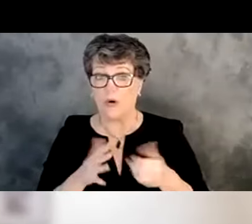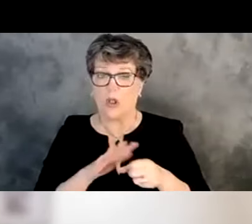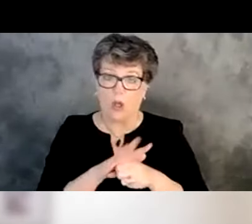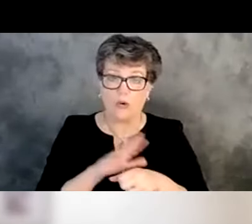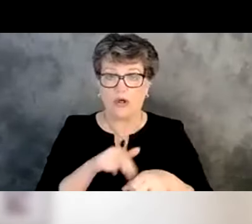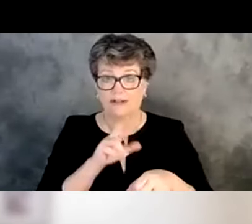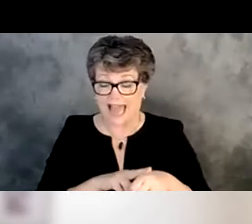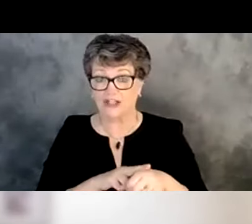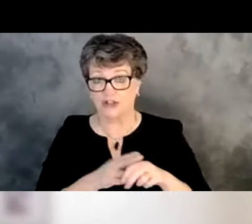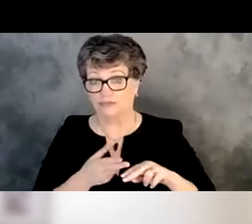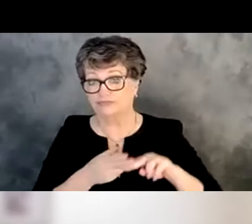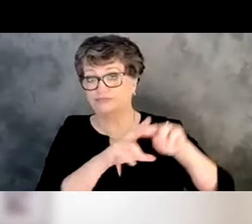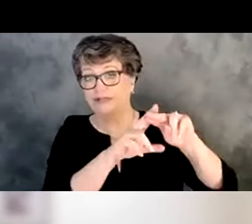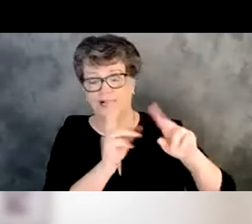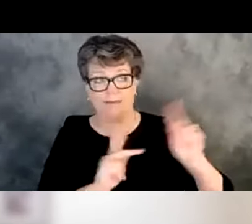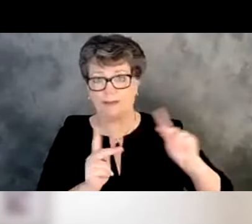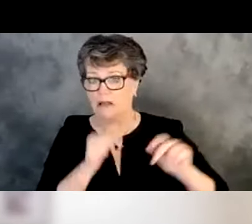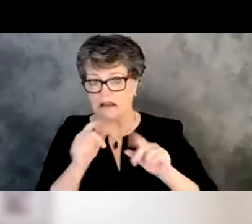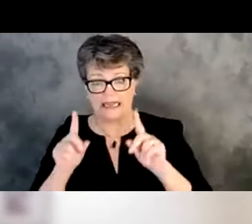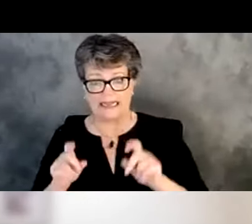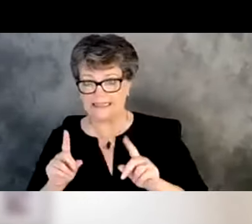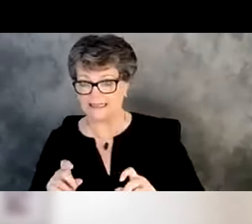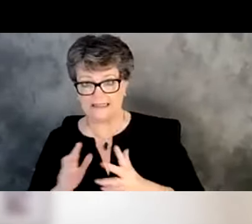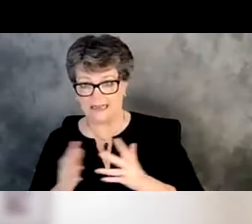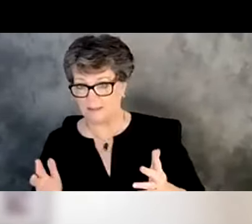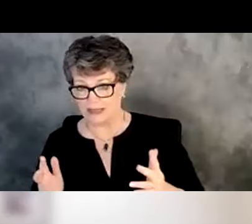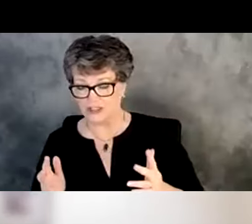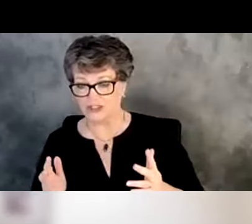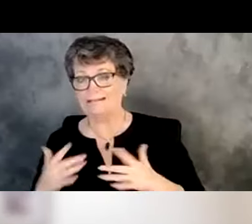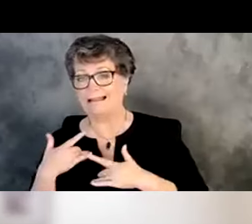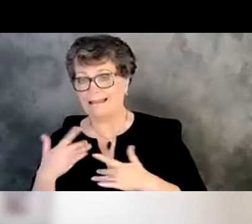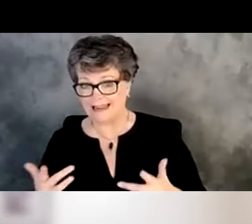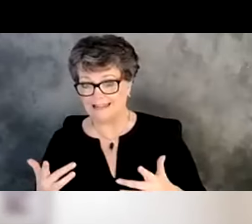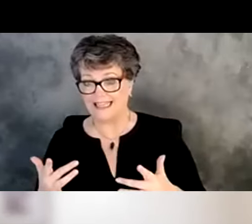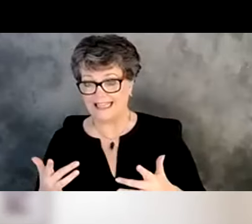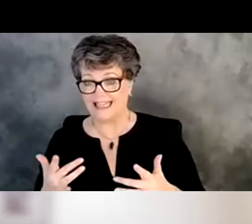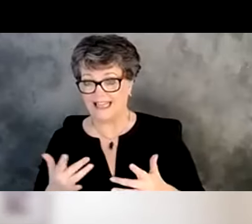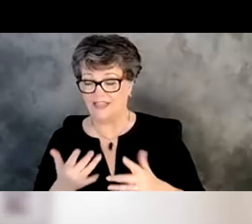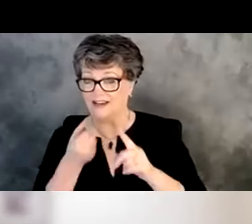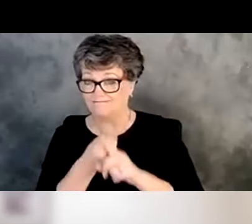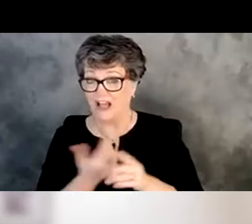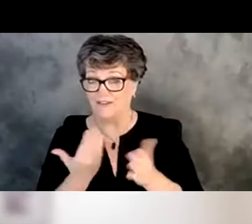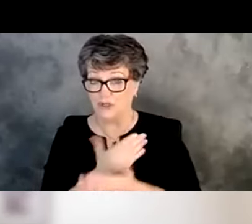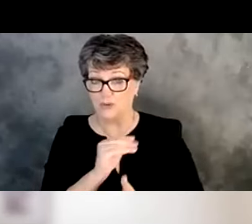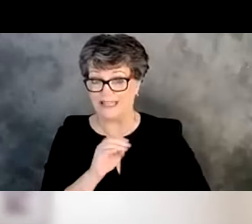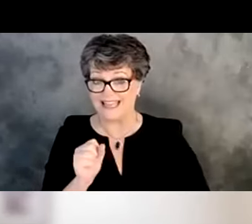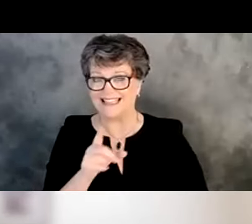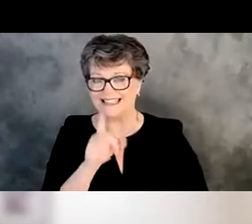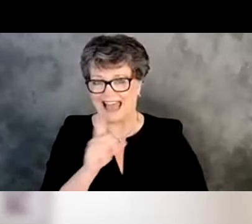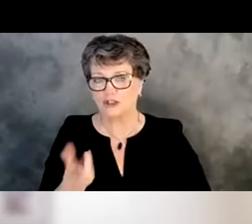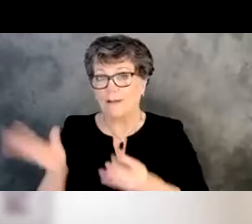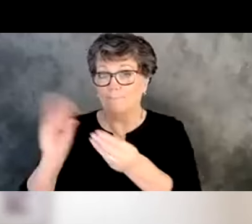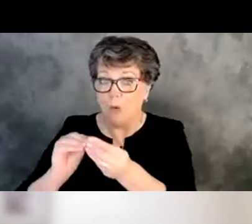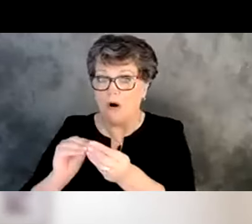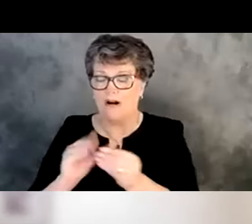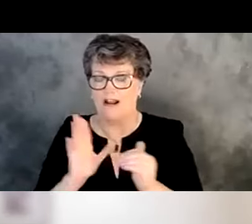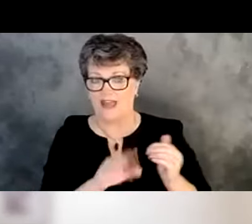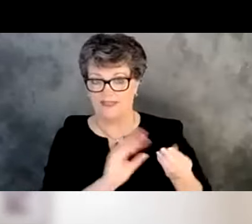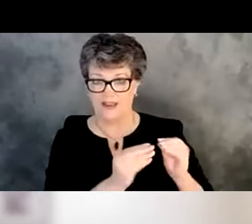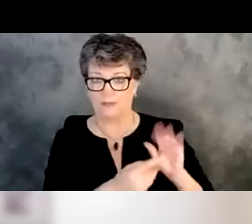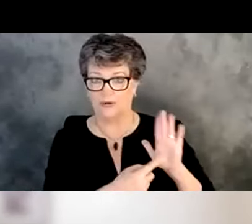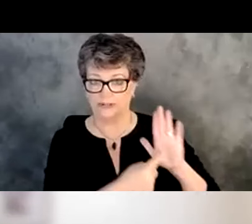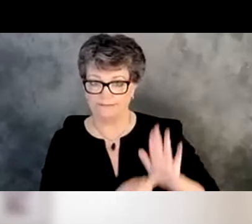surge, since people are not getting tested as much, it is likely that the incidence of new cases is actually higher than these numbers